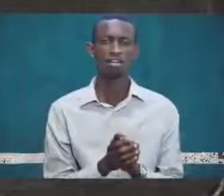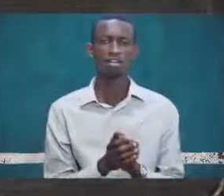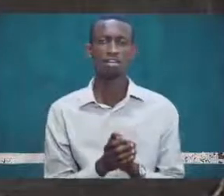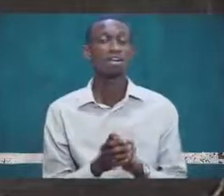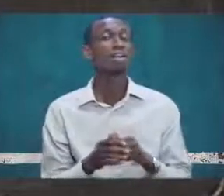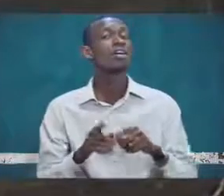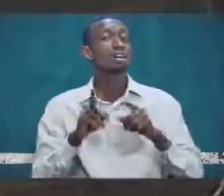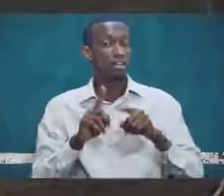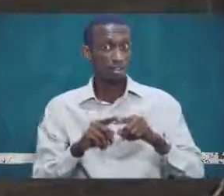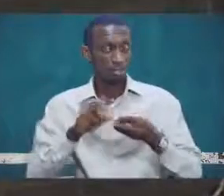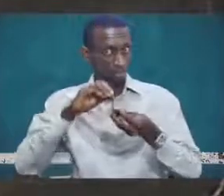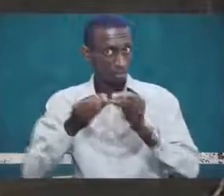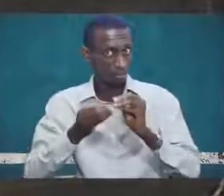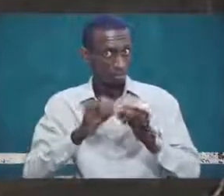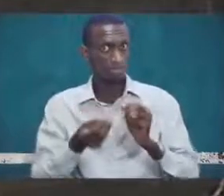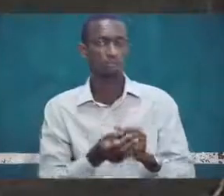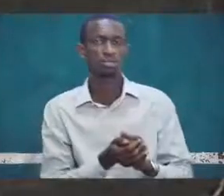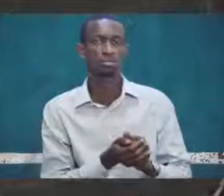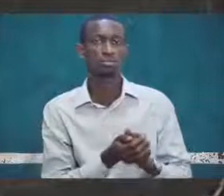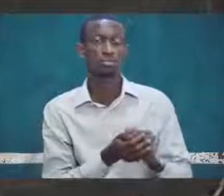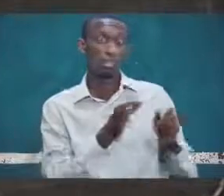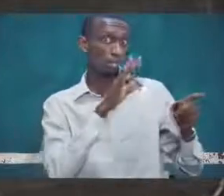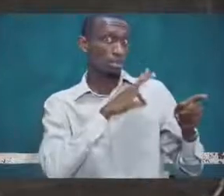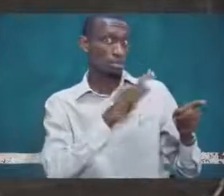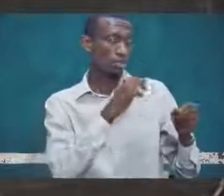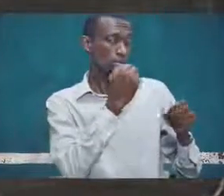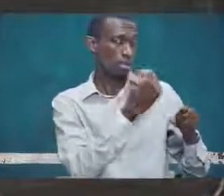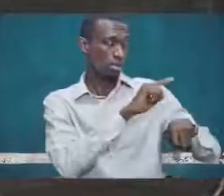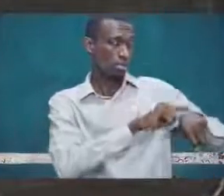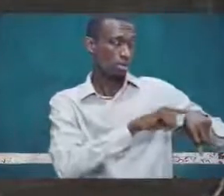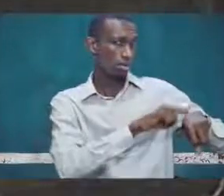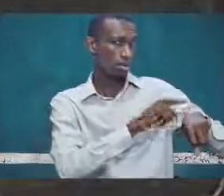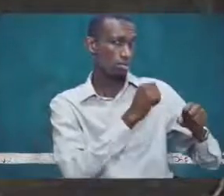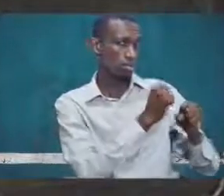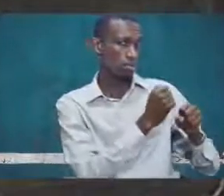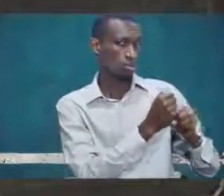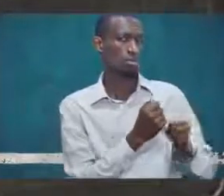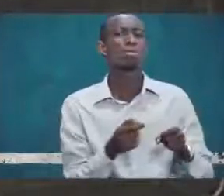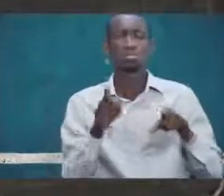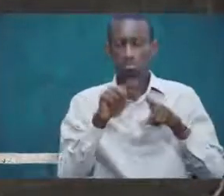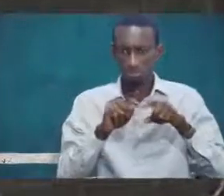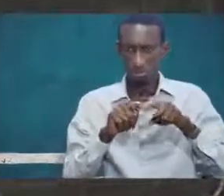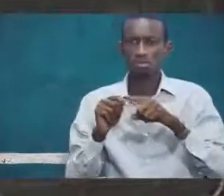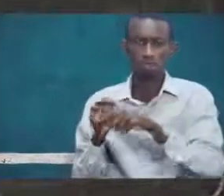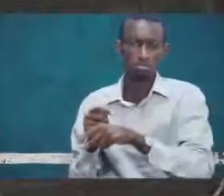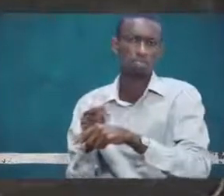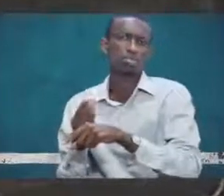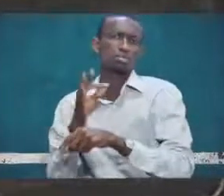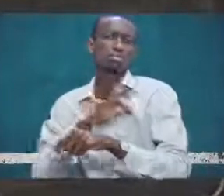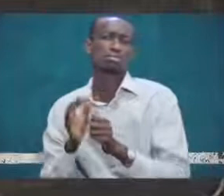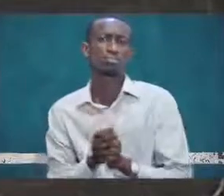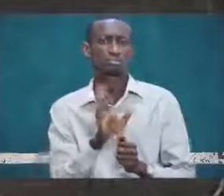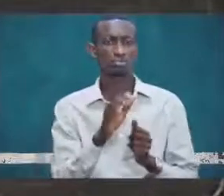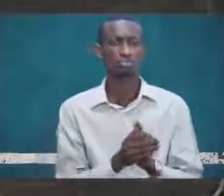I earn. Here it is. If I work 1 hour, I am supposed to be paid 1,000.